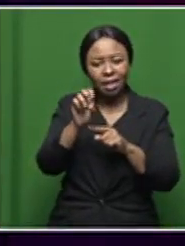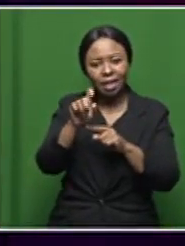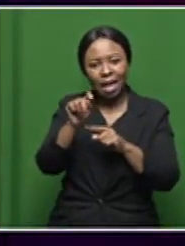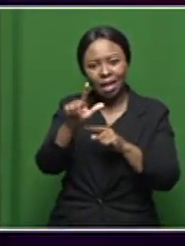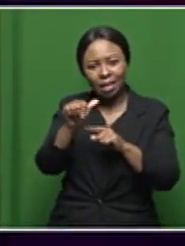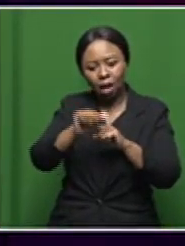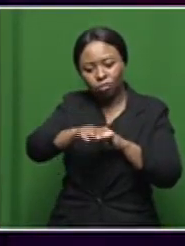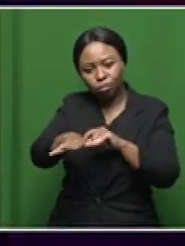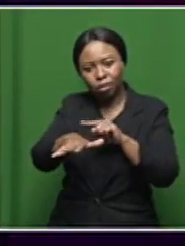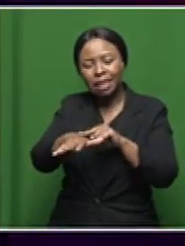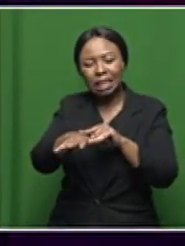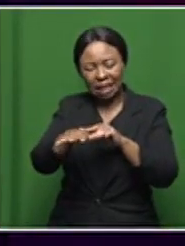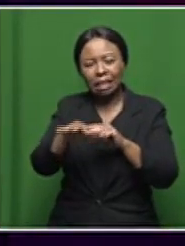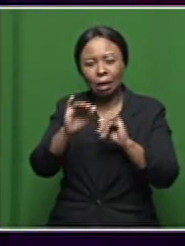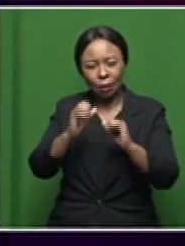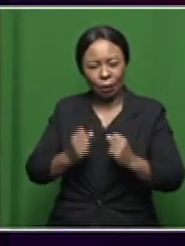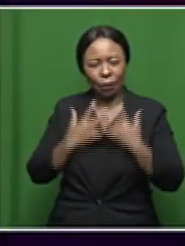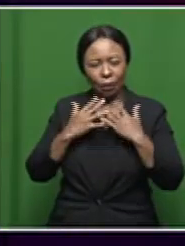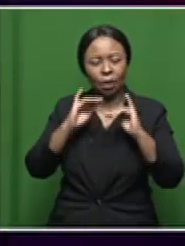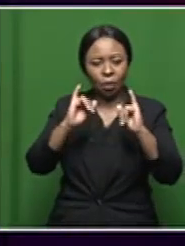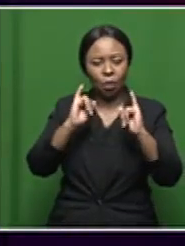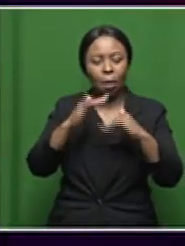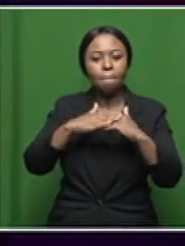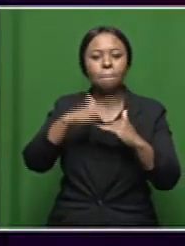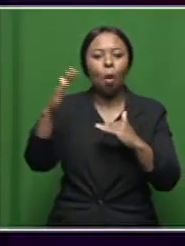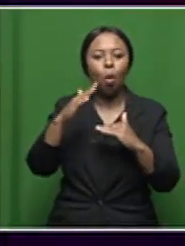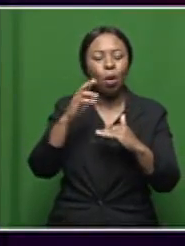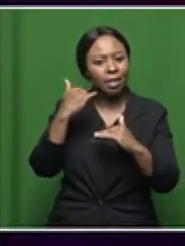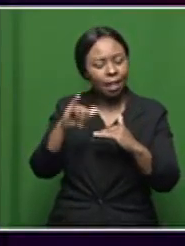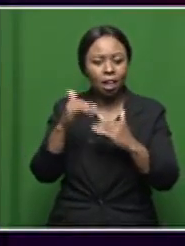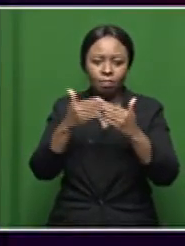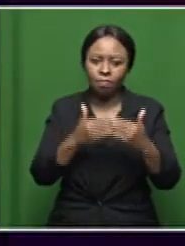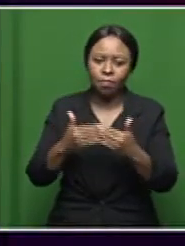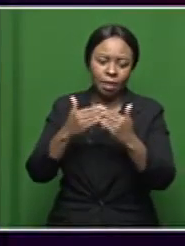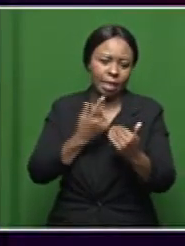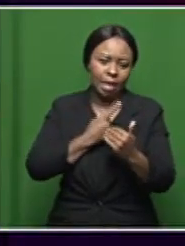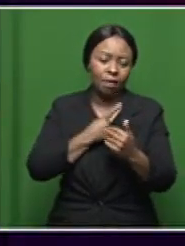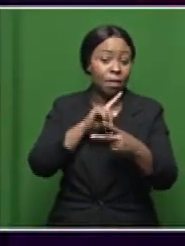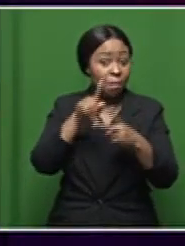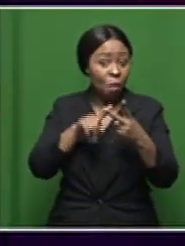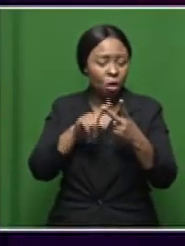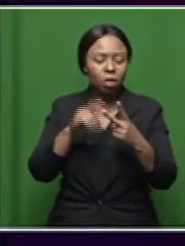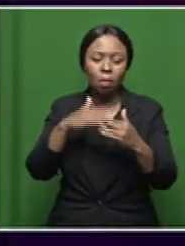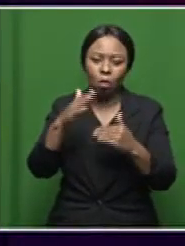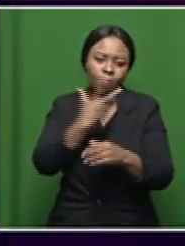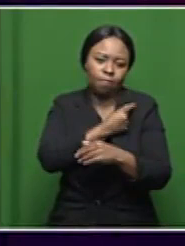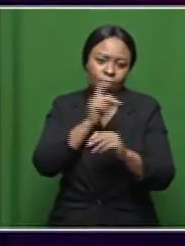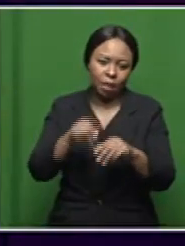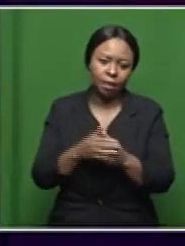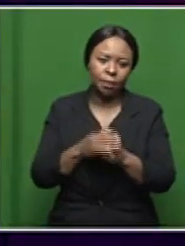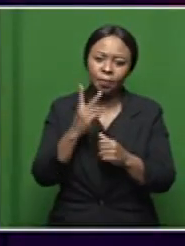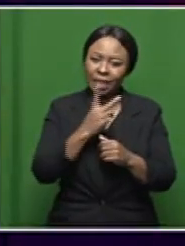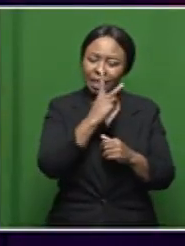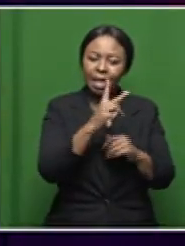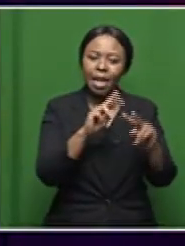is still around, and we still need to take precautionary measures, but most of all, vaccinate. For now, though, let's take a look at the